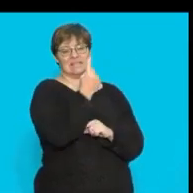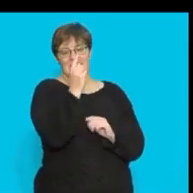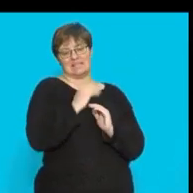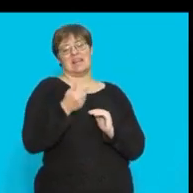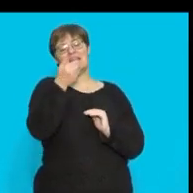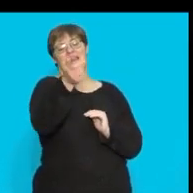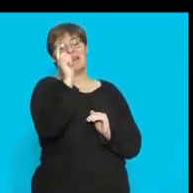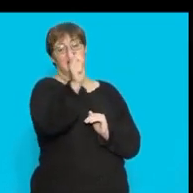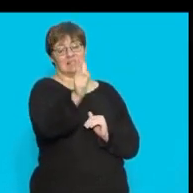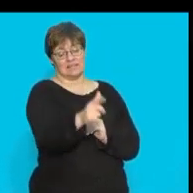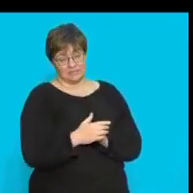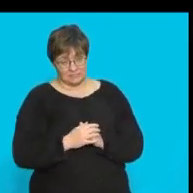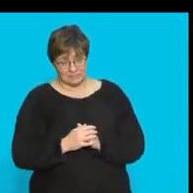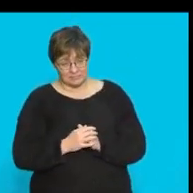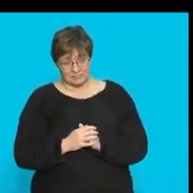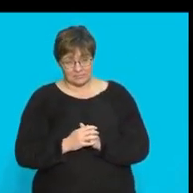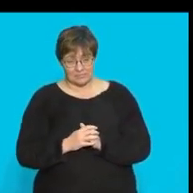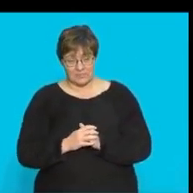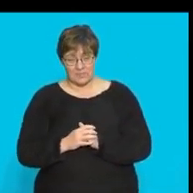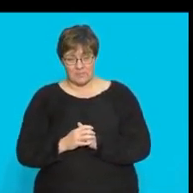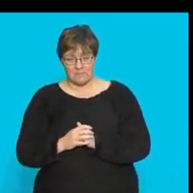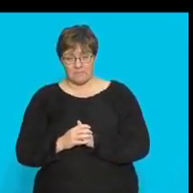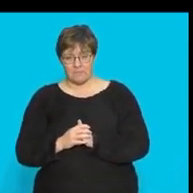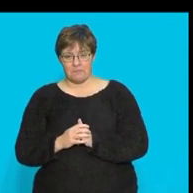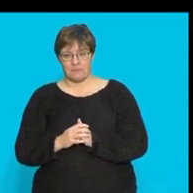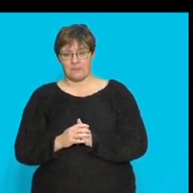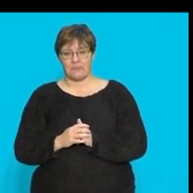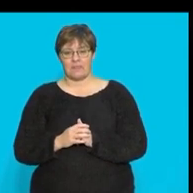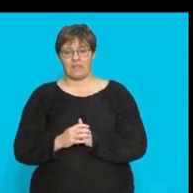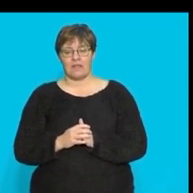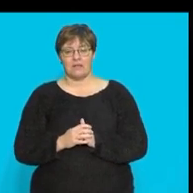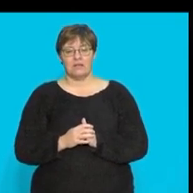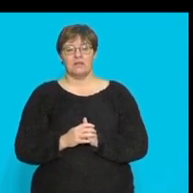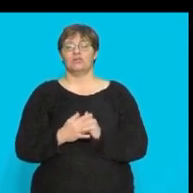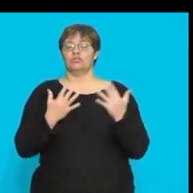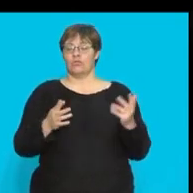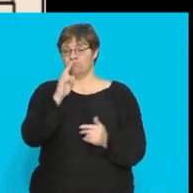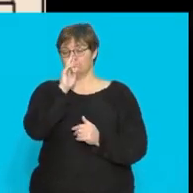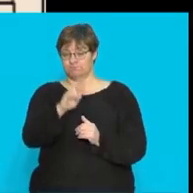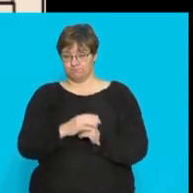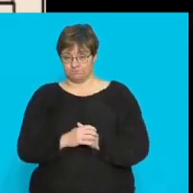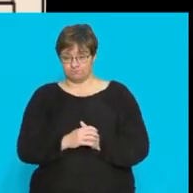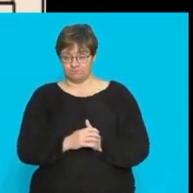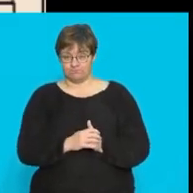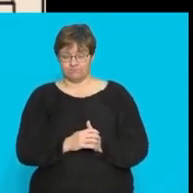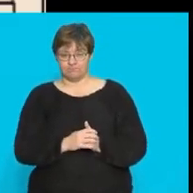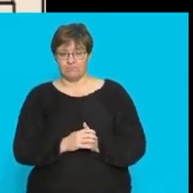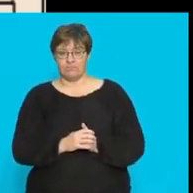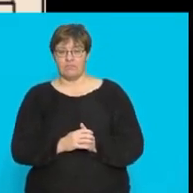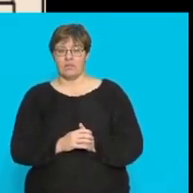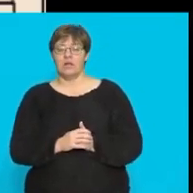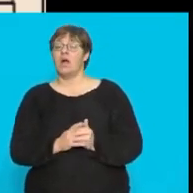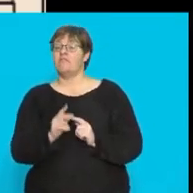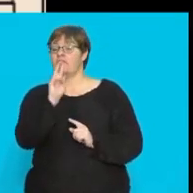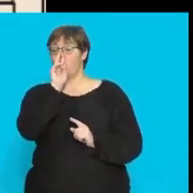appear 10 days after the first fever attack. So let's have a look what the chart looks like. Right, so